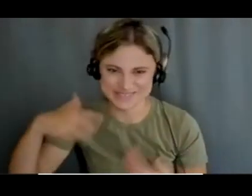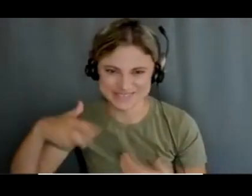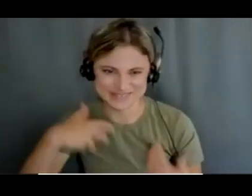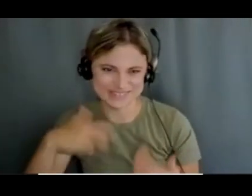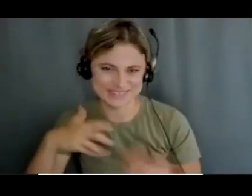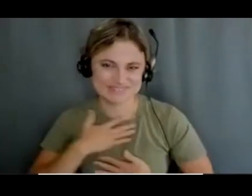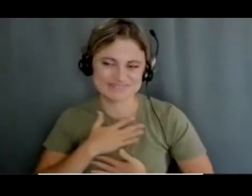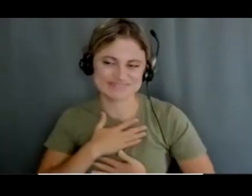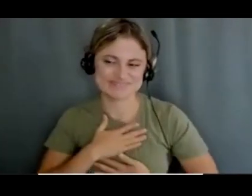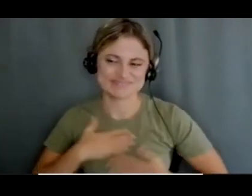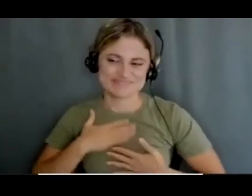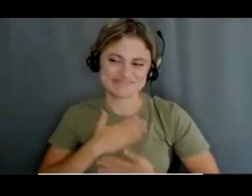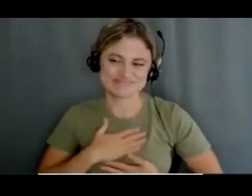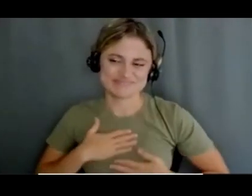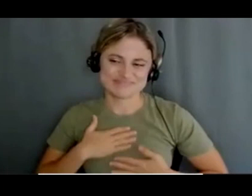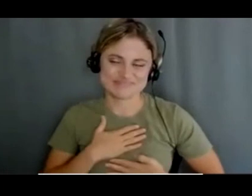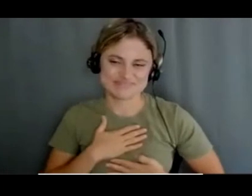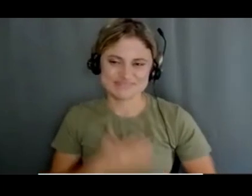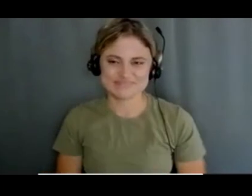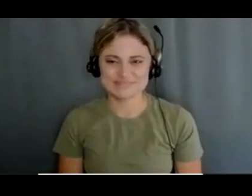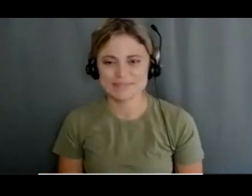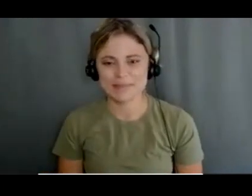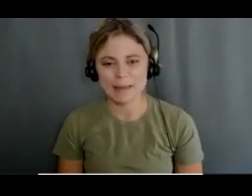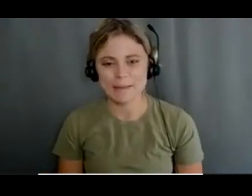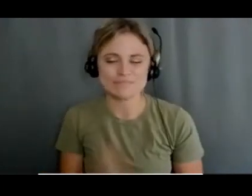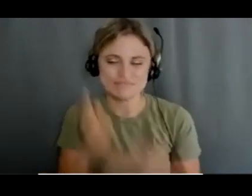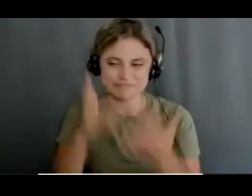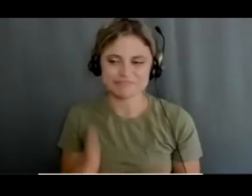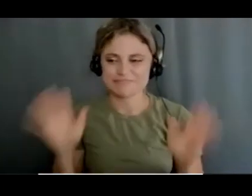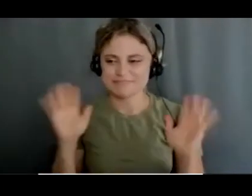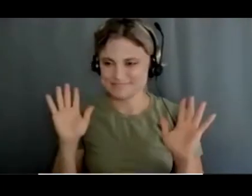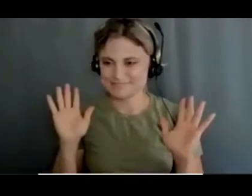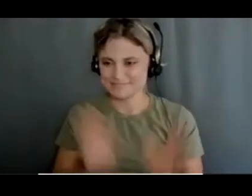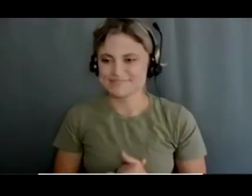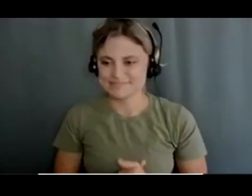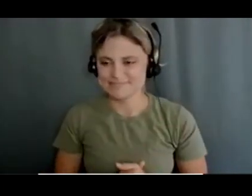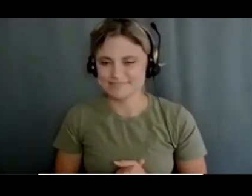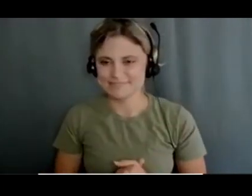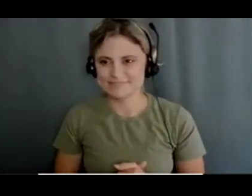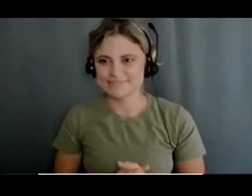The end.